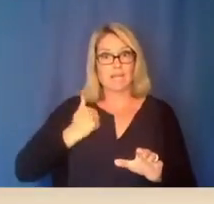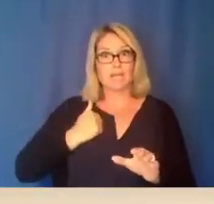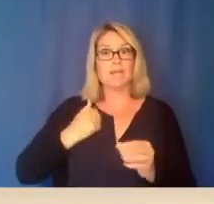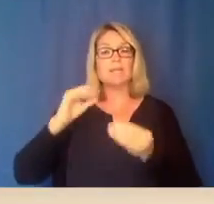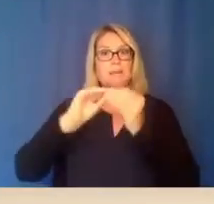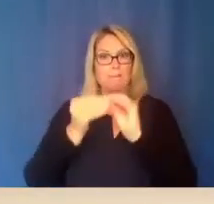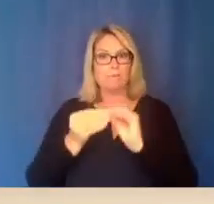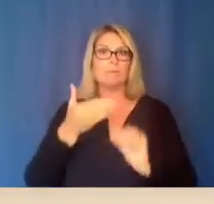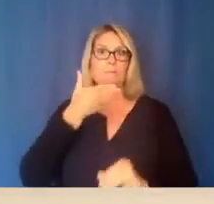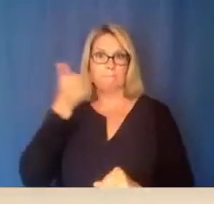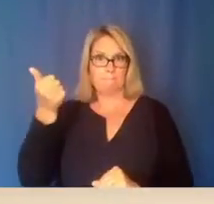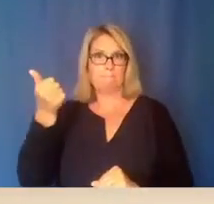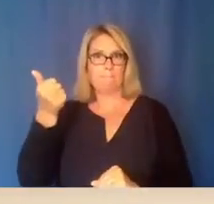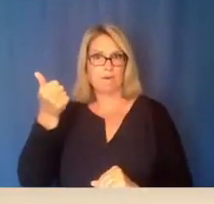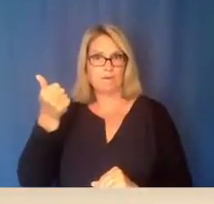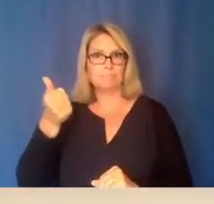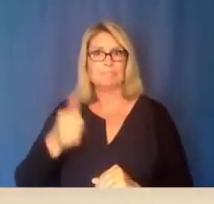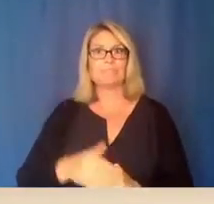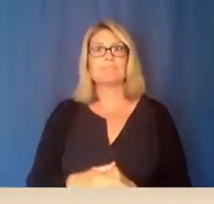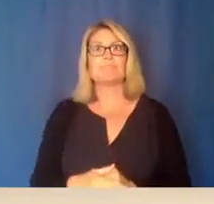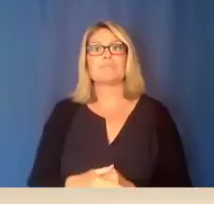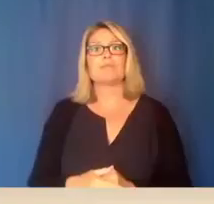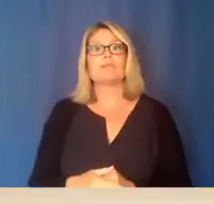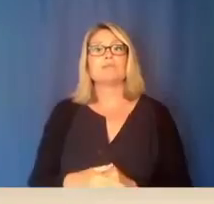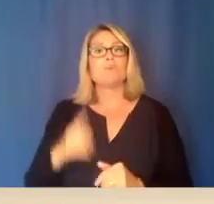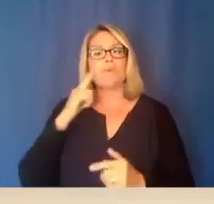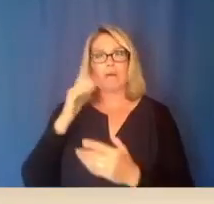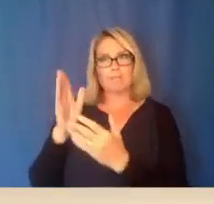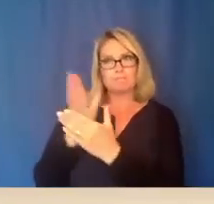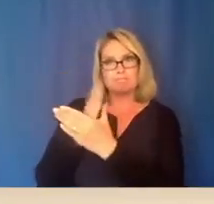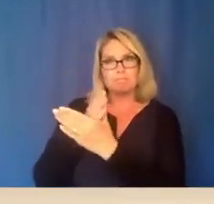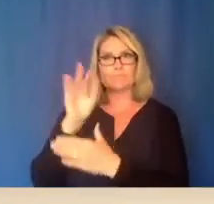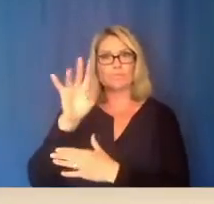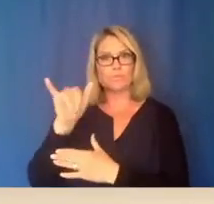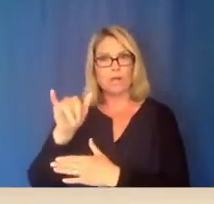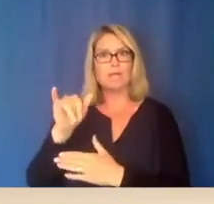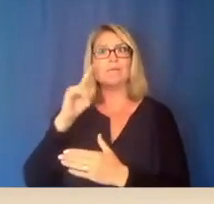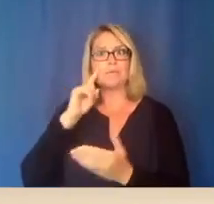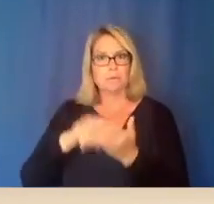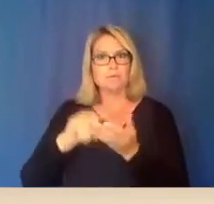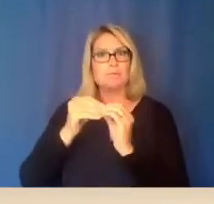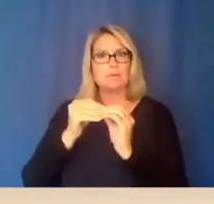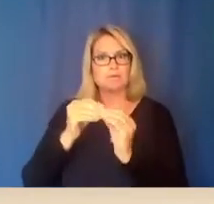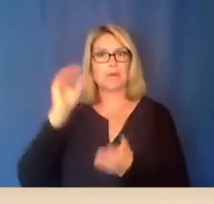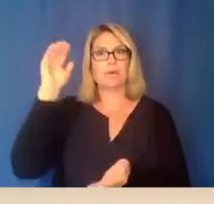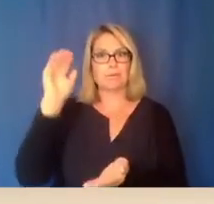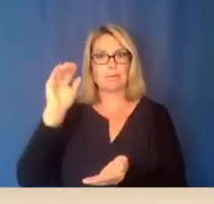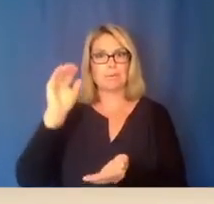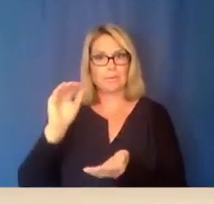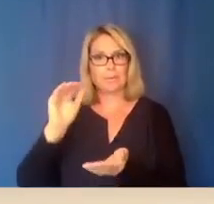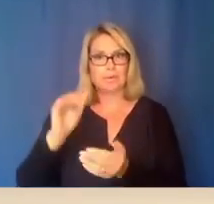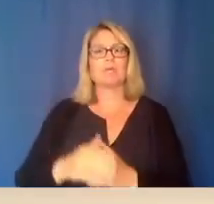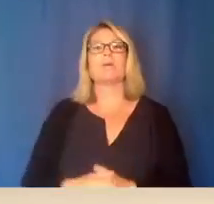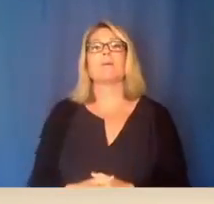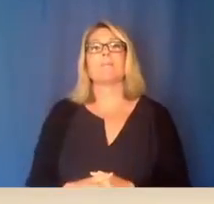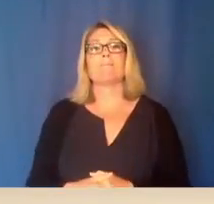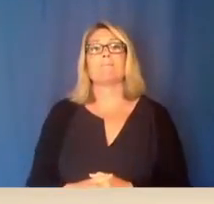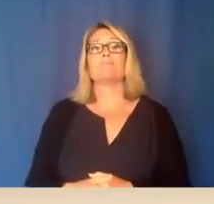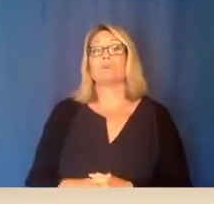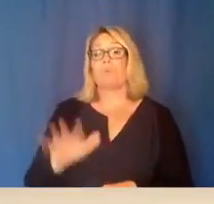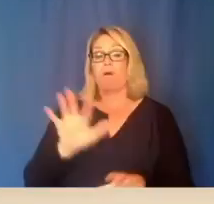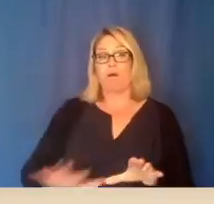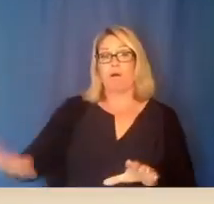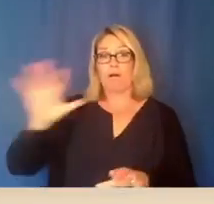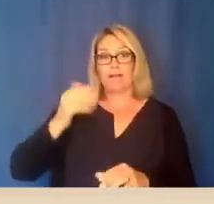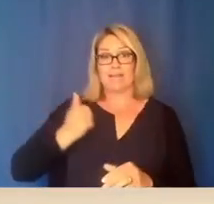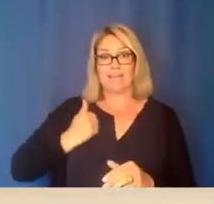really gave similar numbers that we would see by the middle of July. There are less than 6,000 active cases in the country, again,